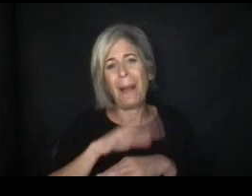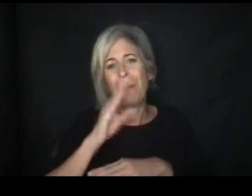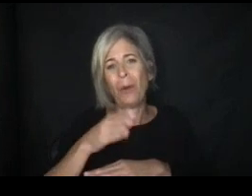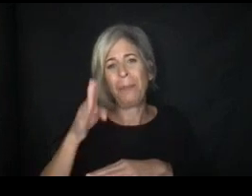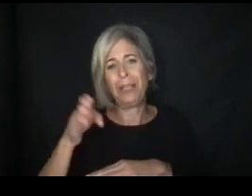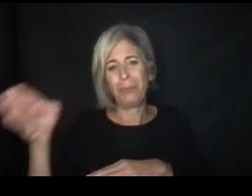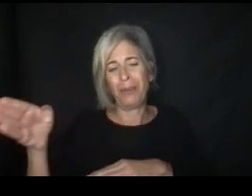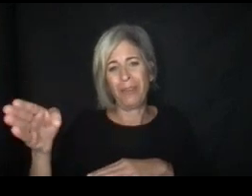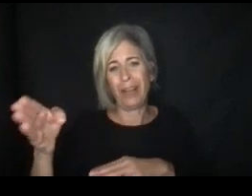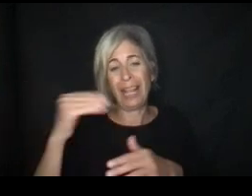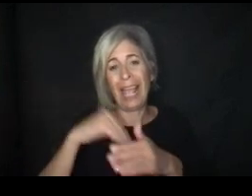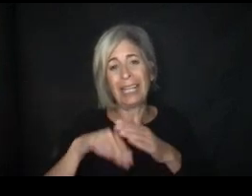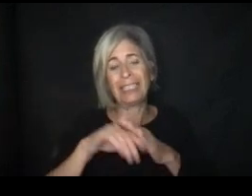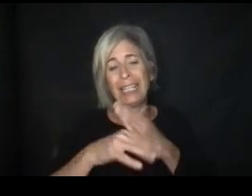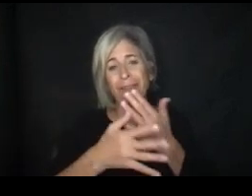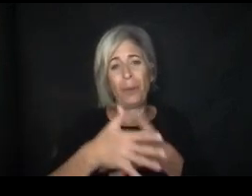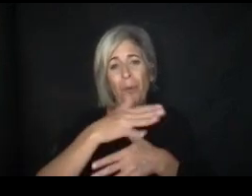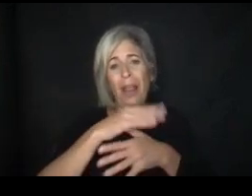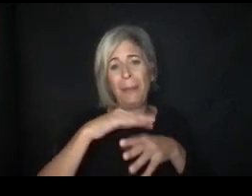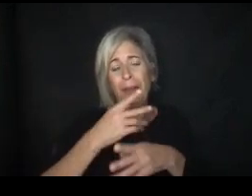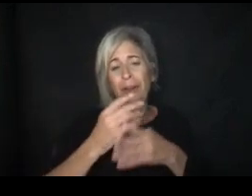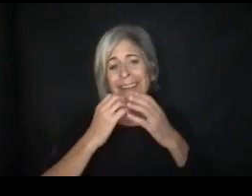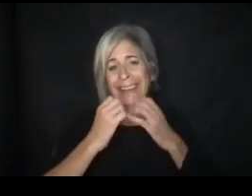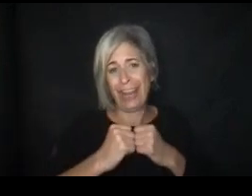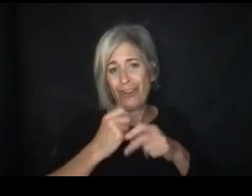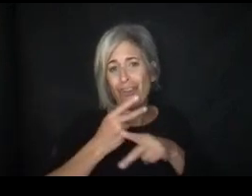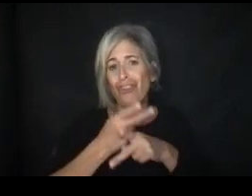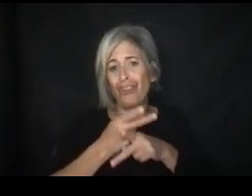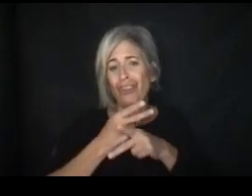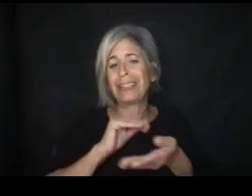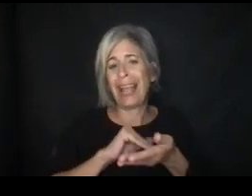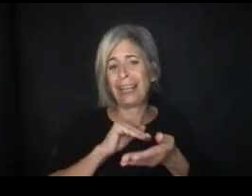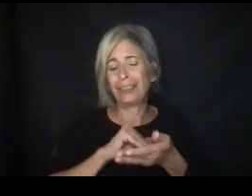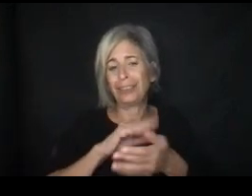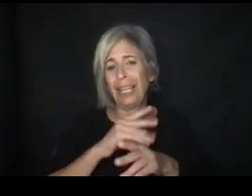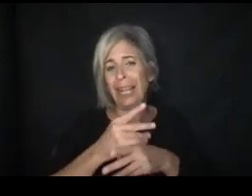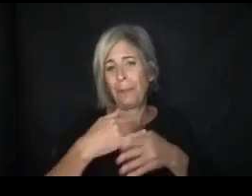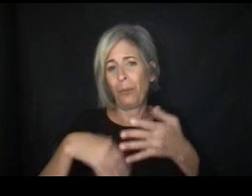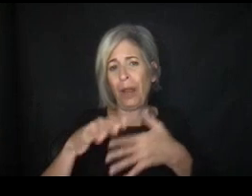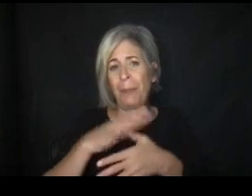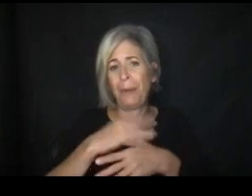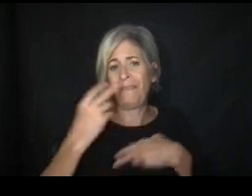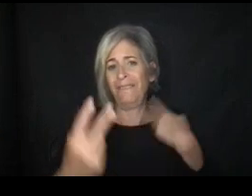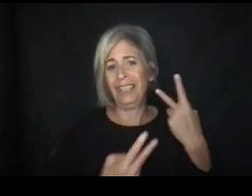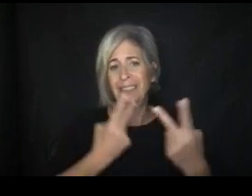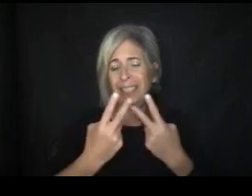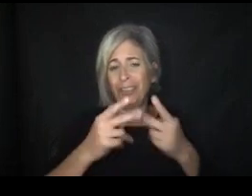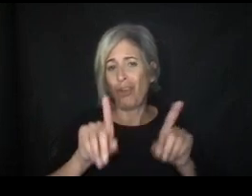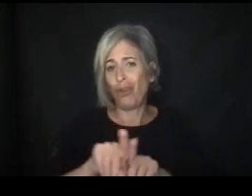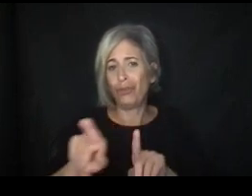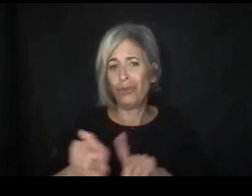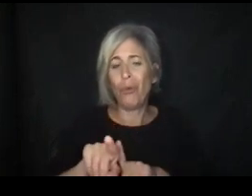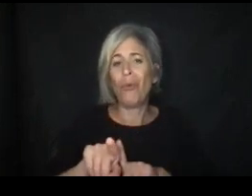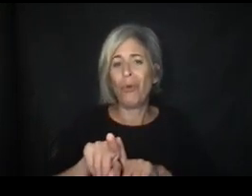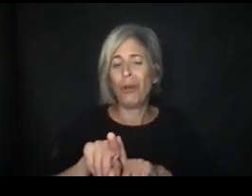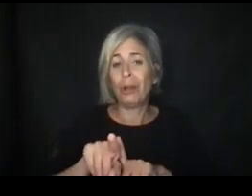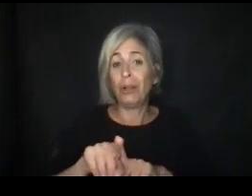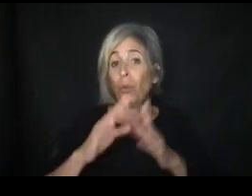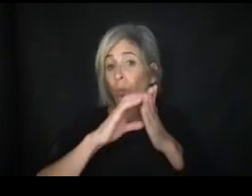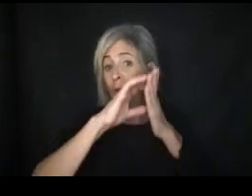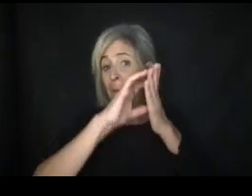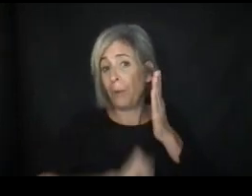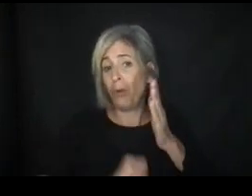access for primary care physicians and primary care visits. Removing those barriers